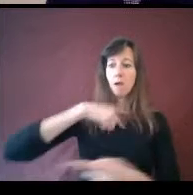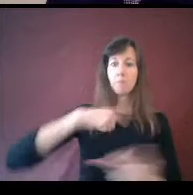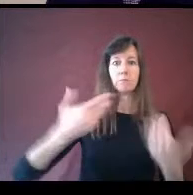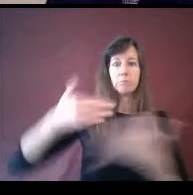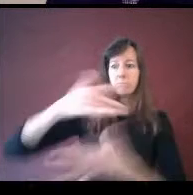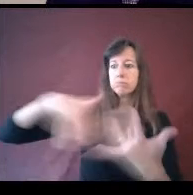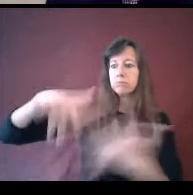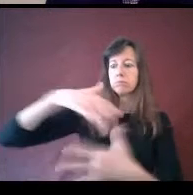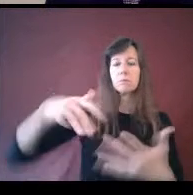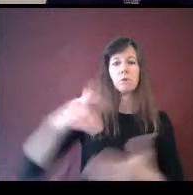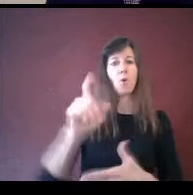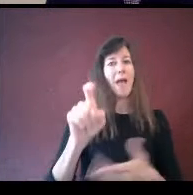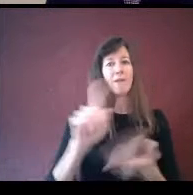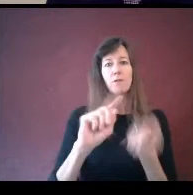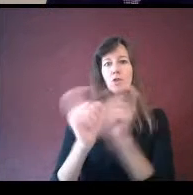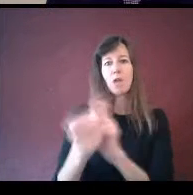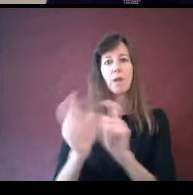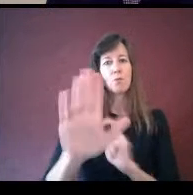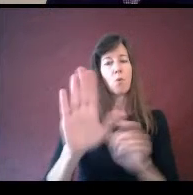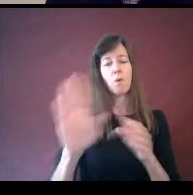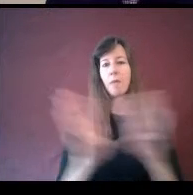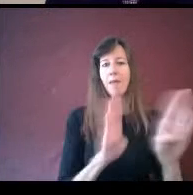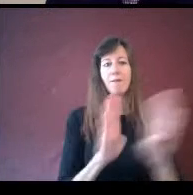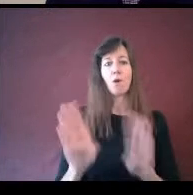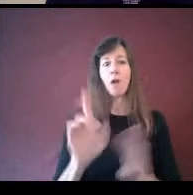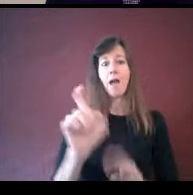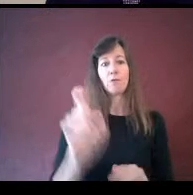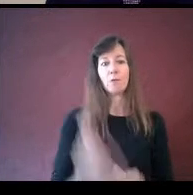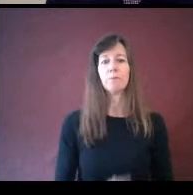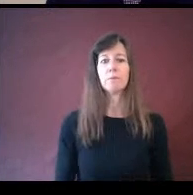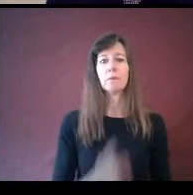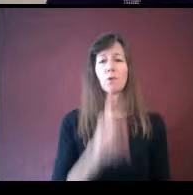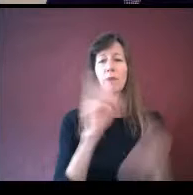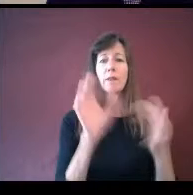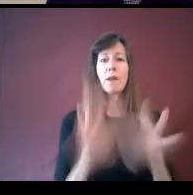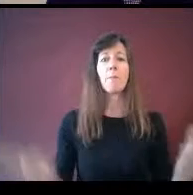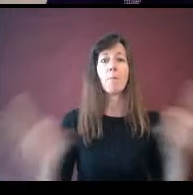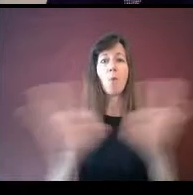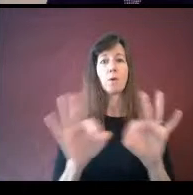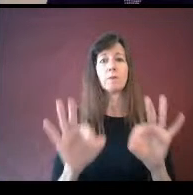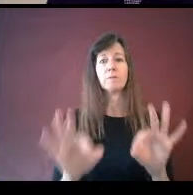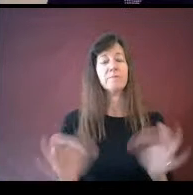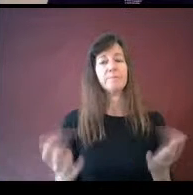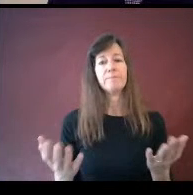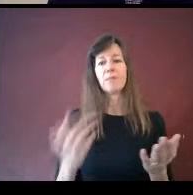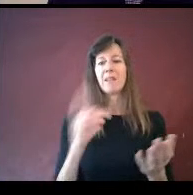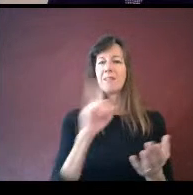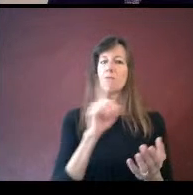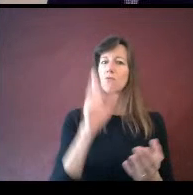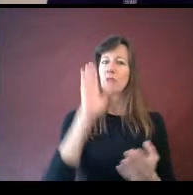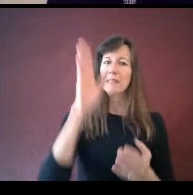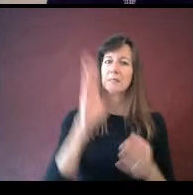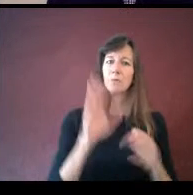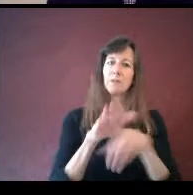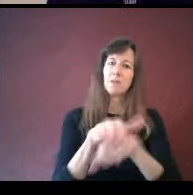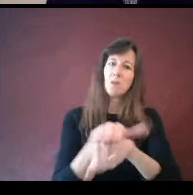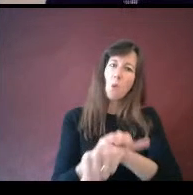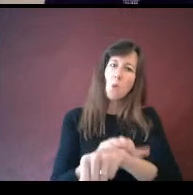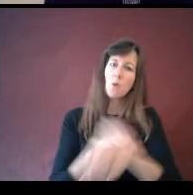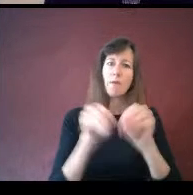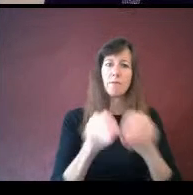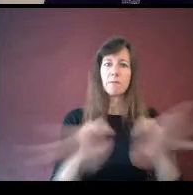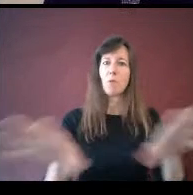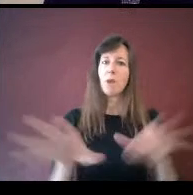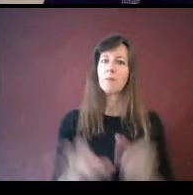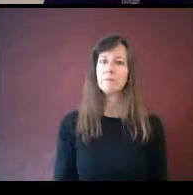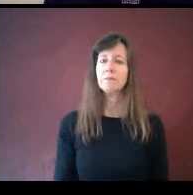your behavior and encouraging others to do the same is a key part of how we're going to slow this spread. And I know that this